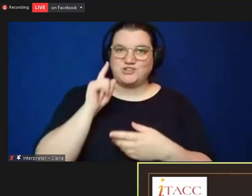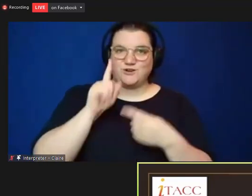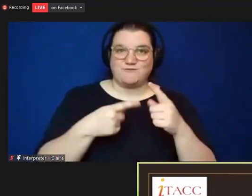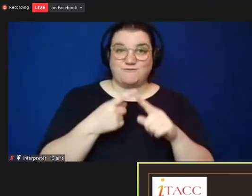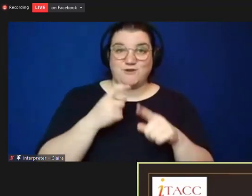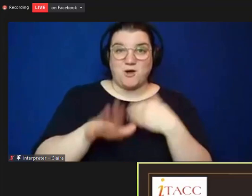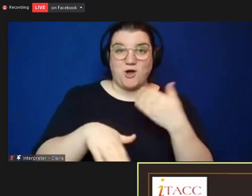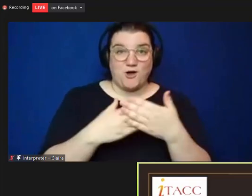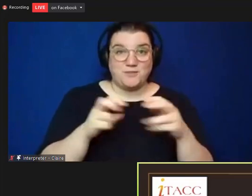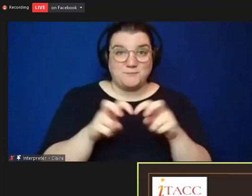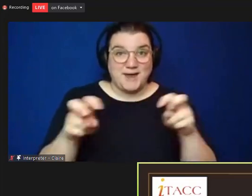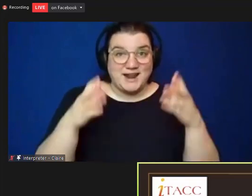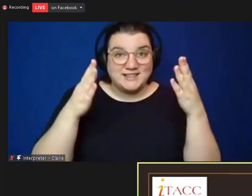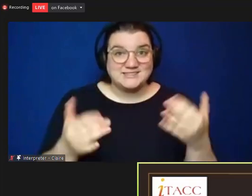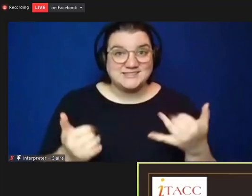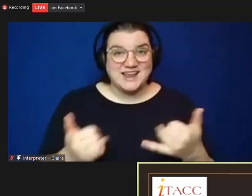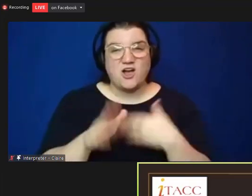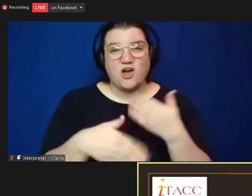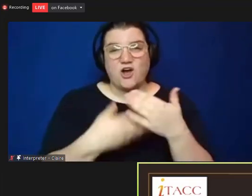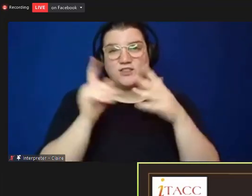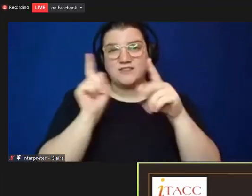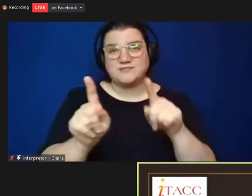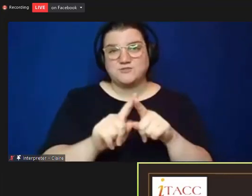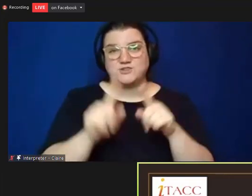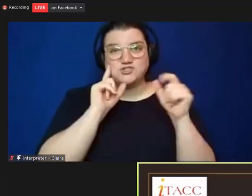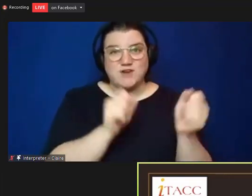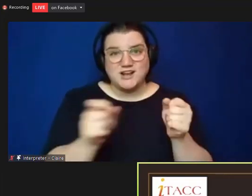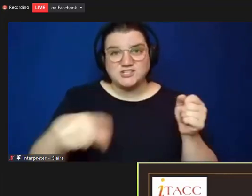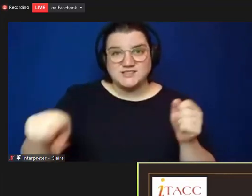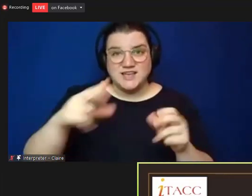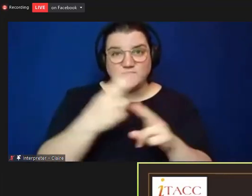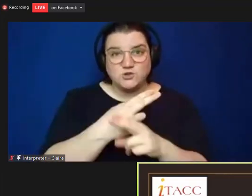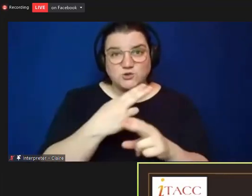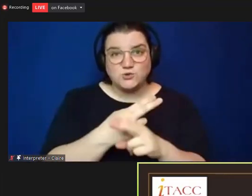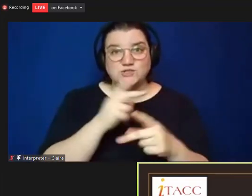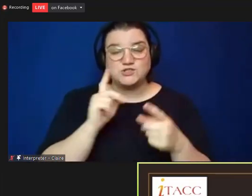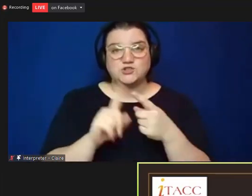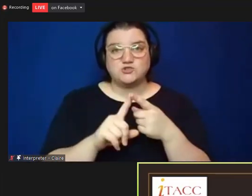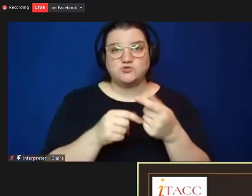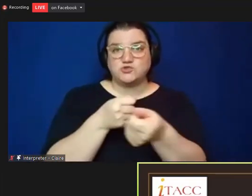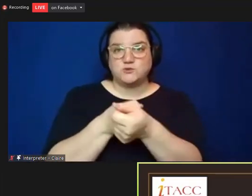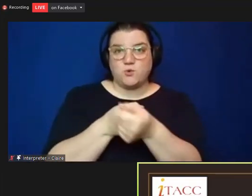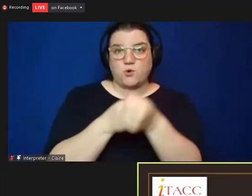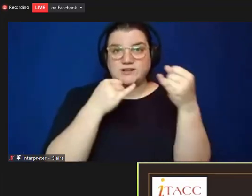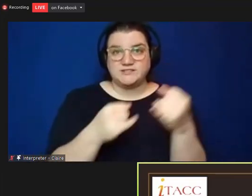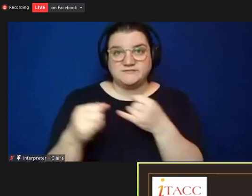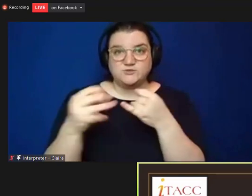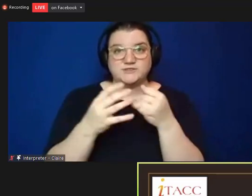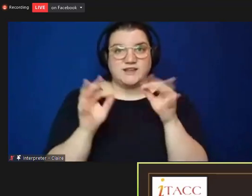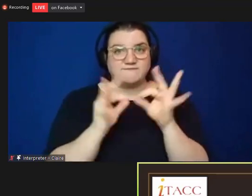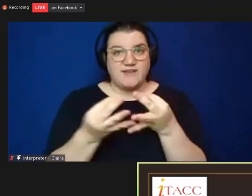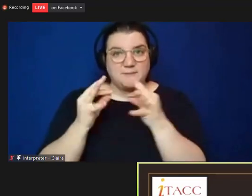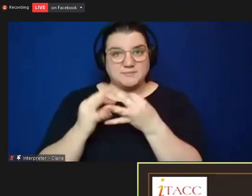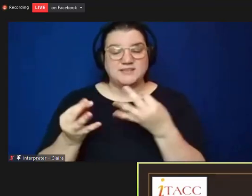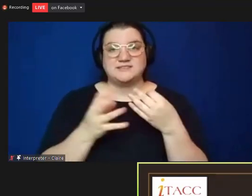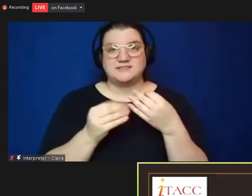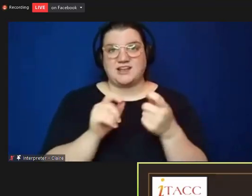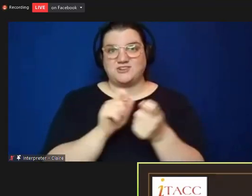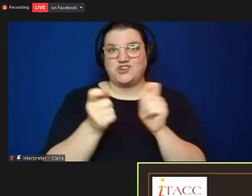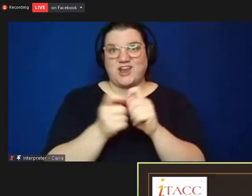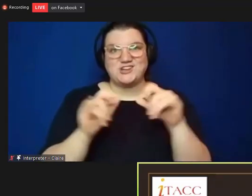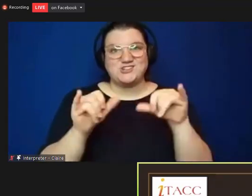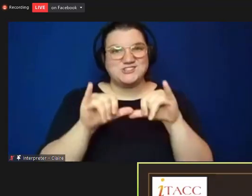today, all of the different strategies that they've used to support individuals and families and change systems